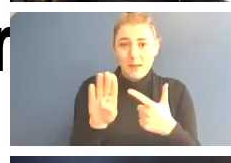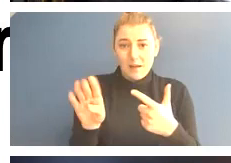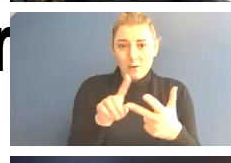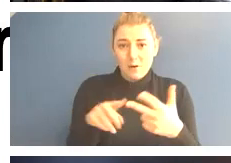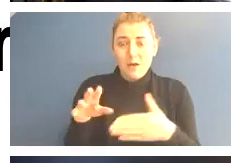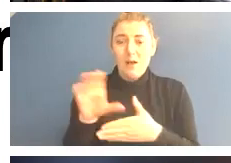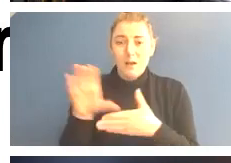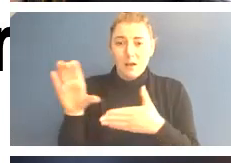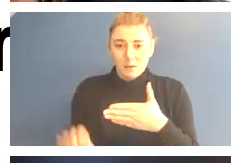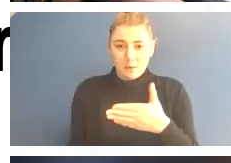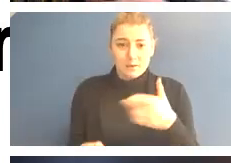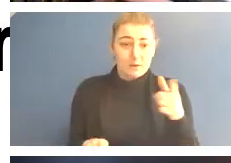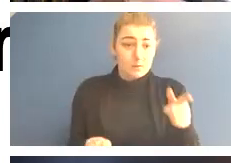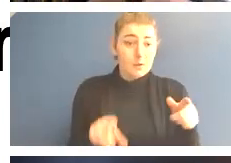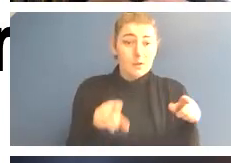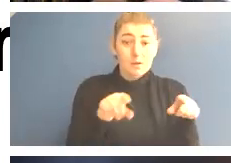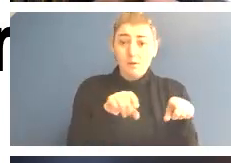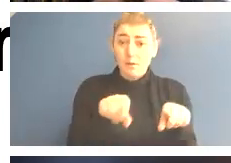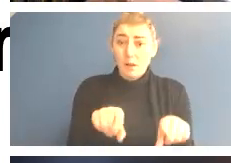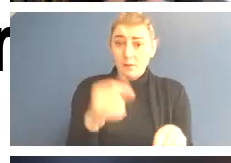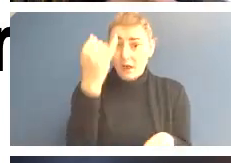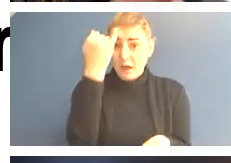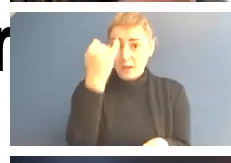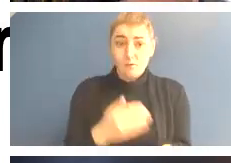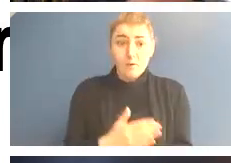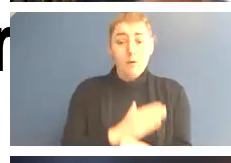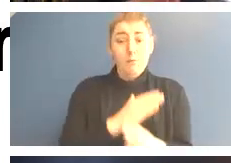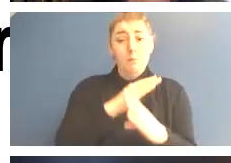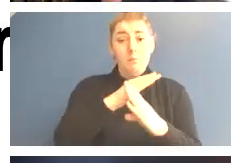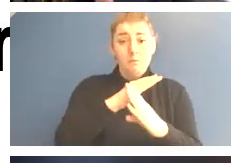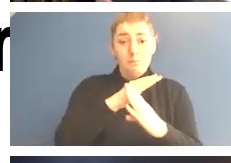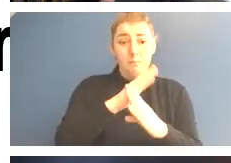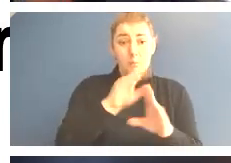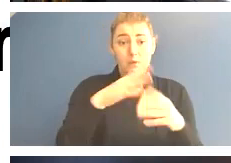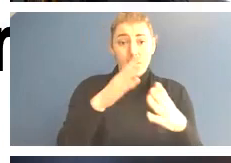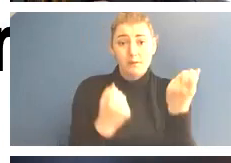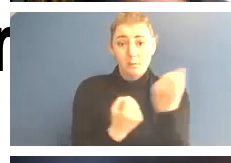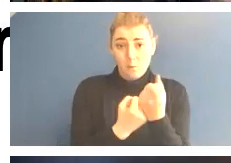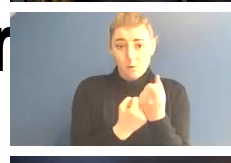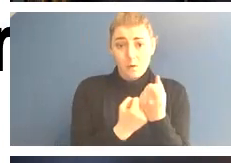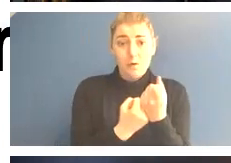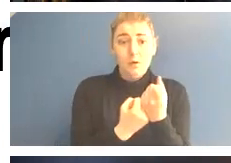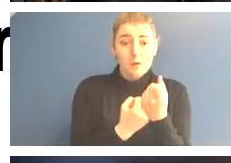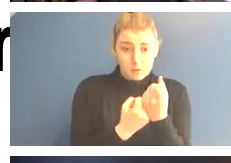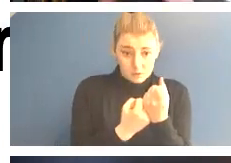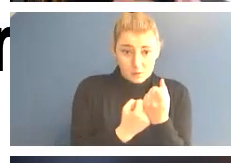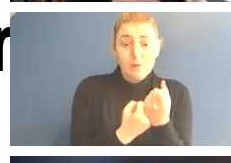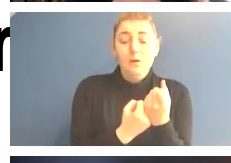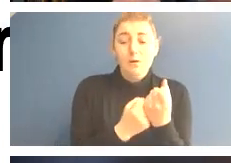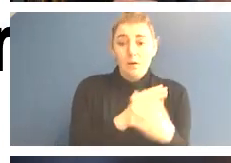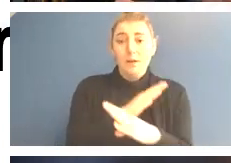can also align ourselves with the idea of providing support or intervention